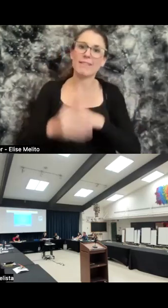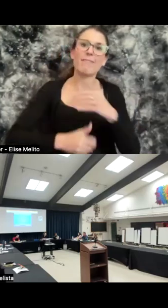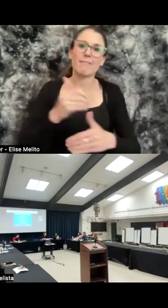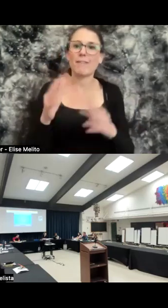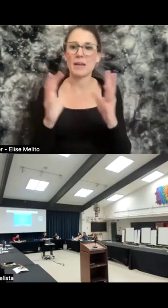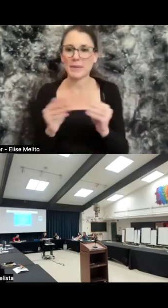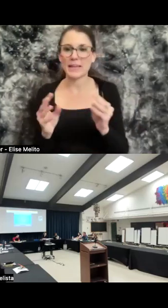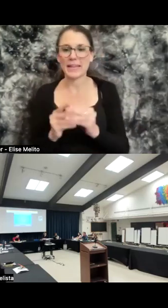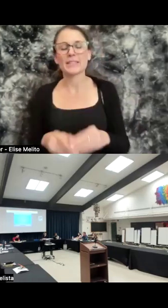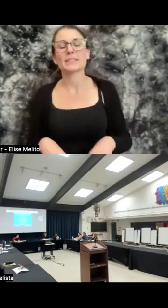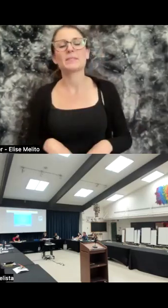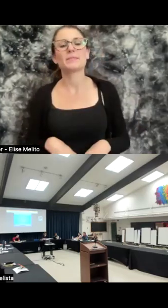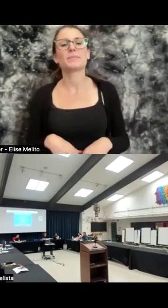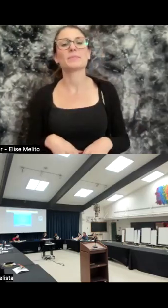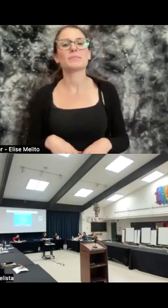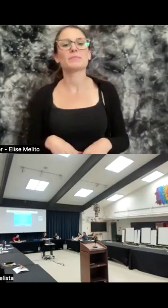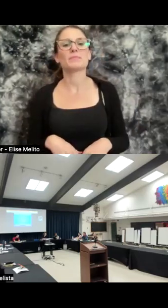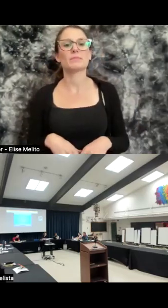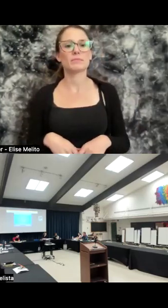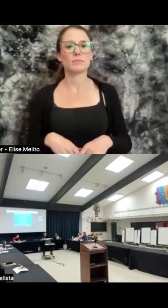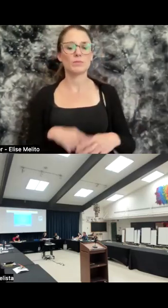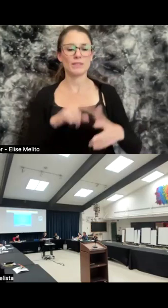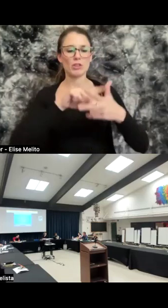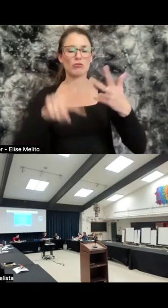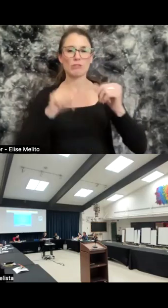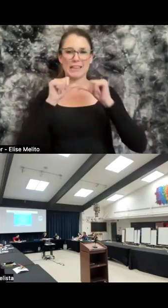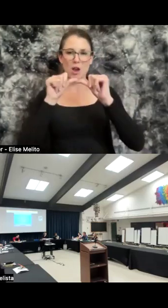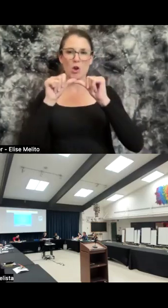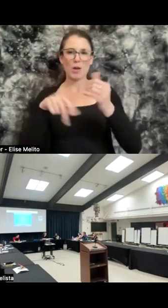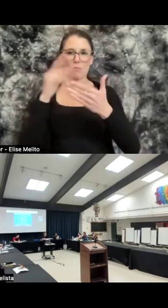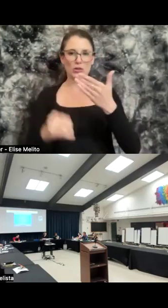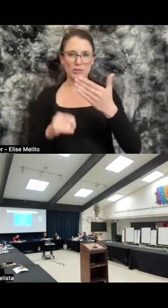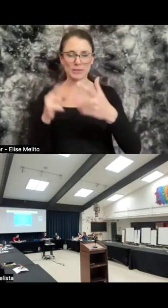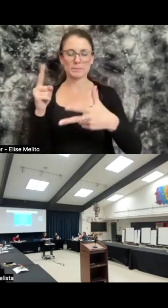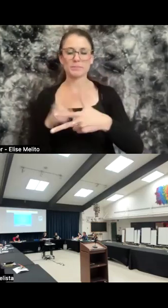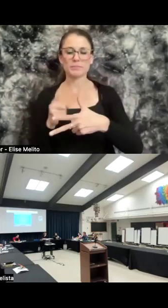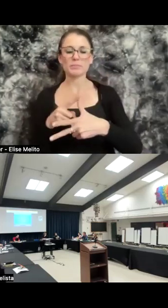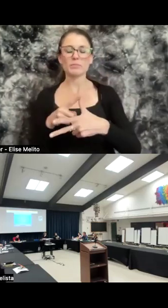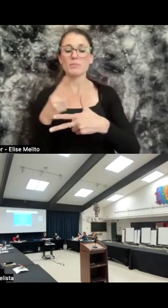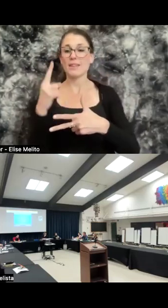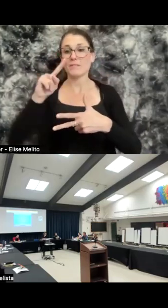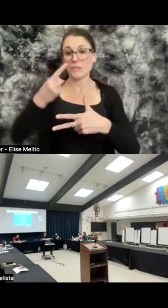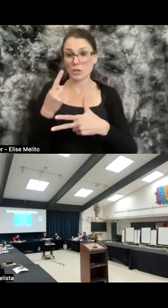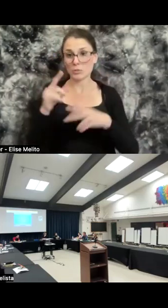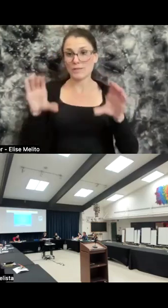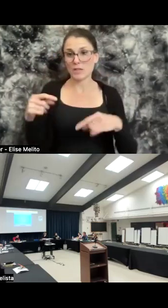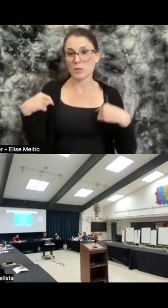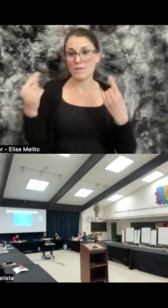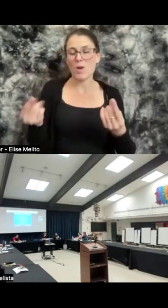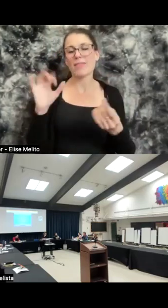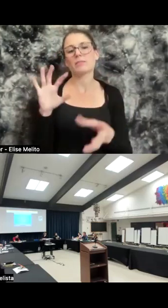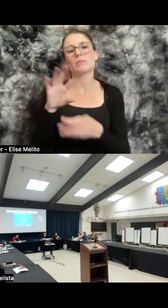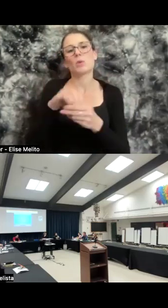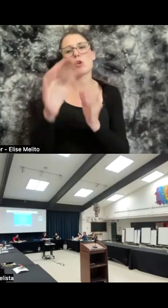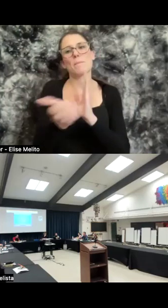with 3 sort of ongoing projects. The first thing we've done thus far is, and this is included in your